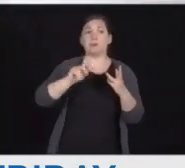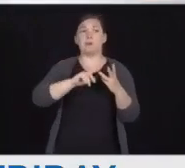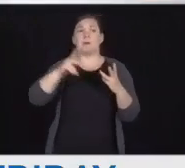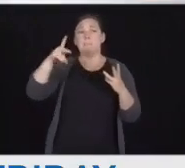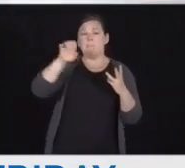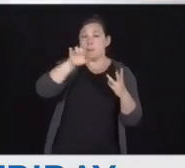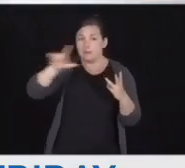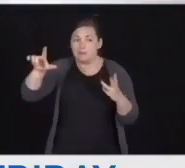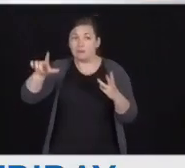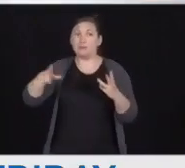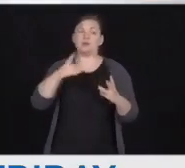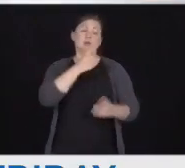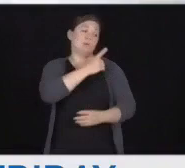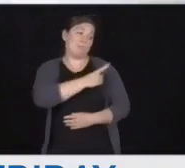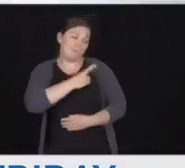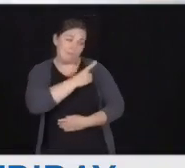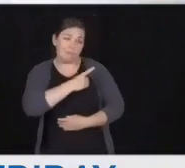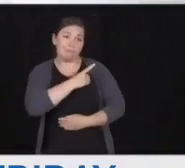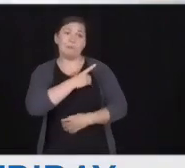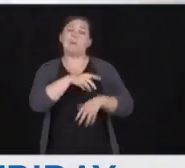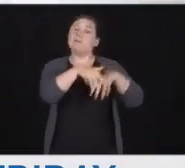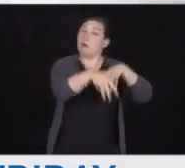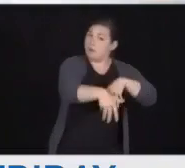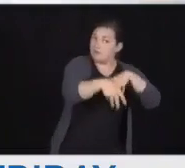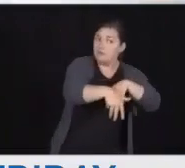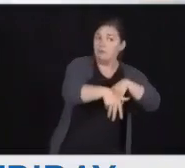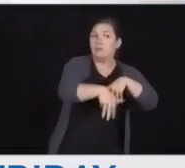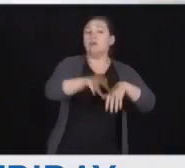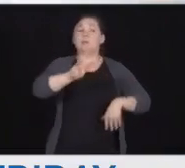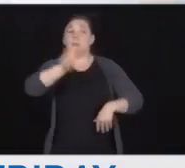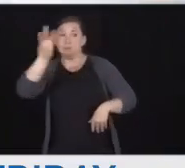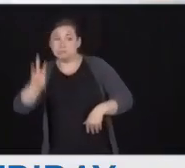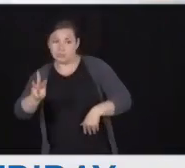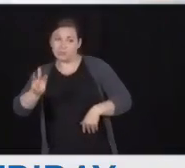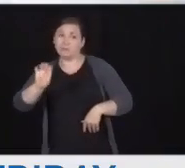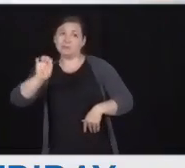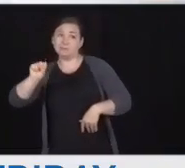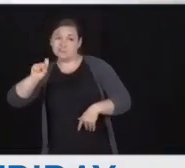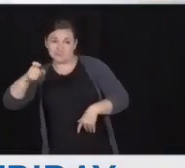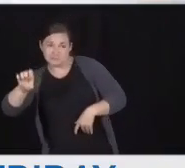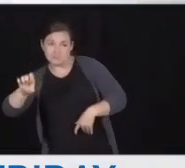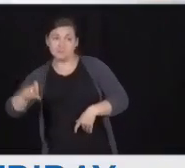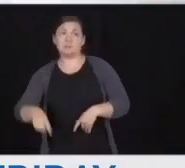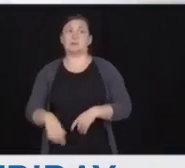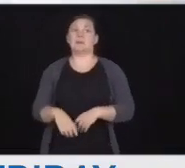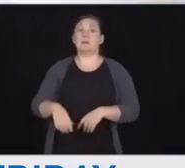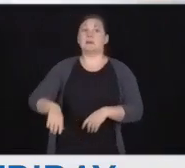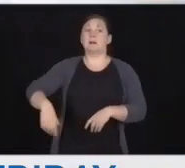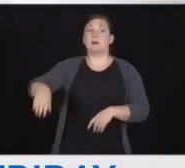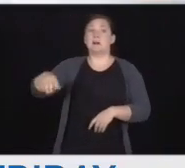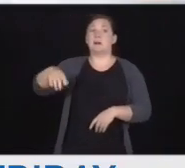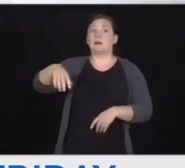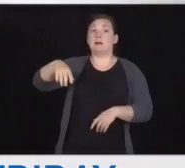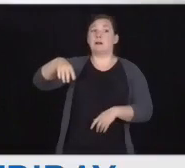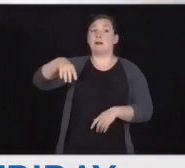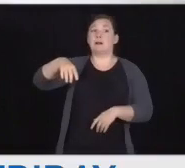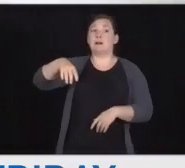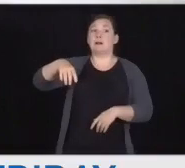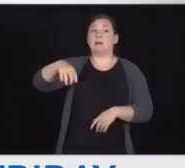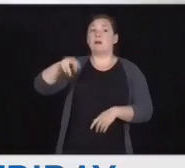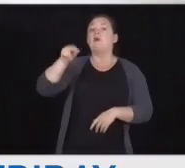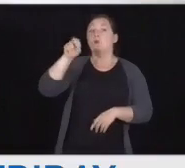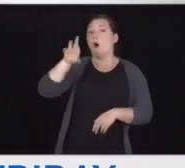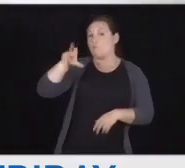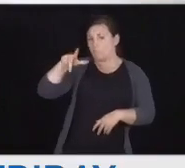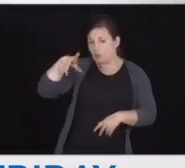update every Monday on regional reopenings. We will keep working until every part of this province gets to stage three.